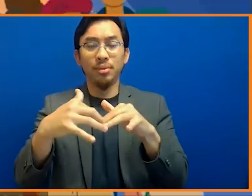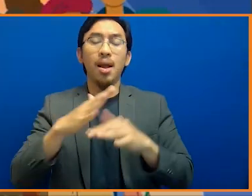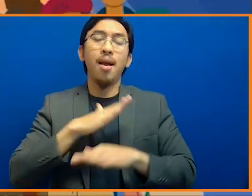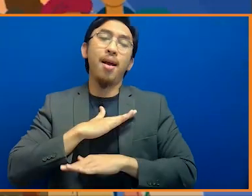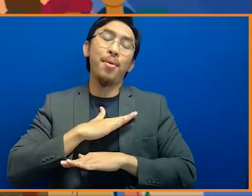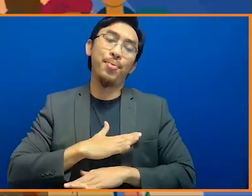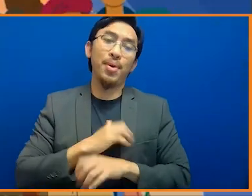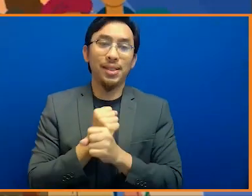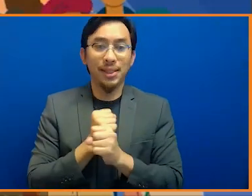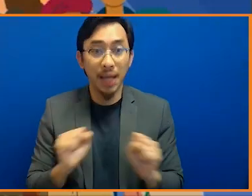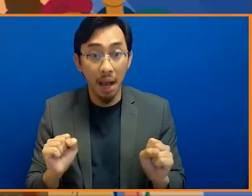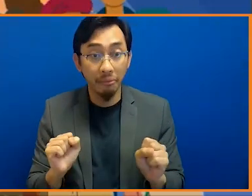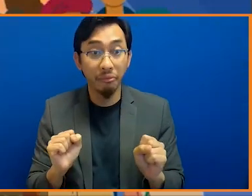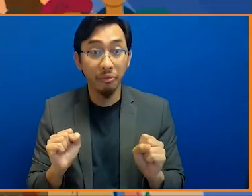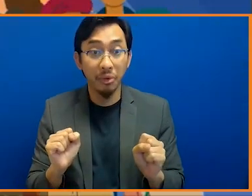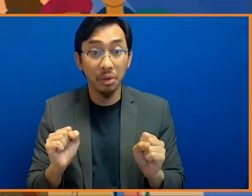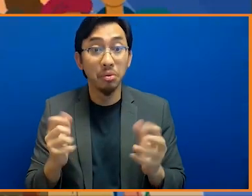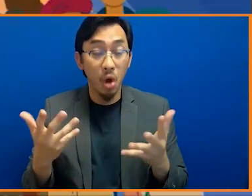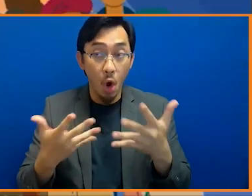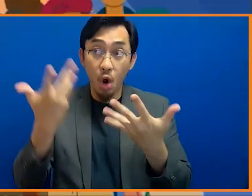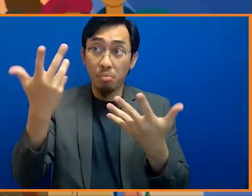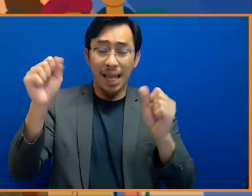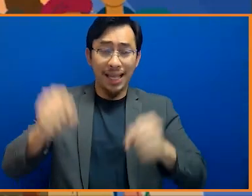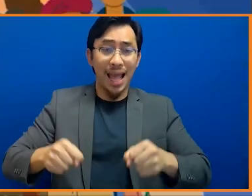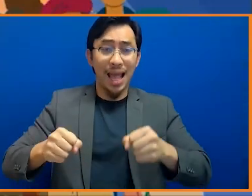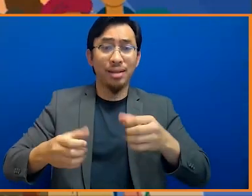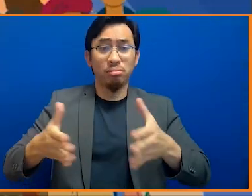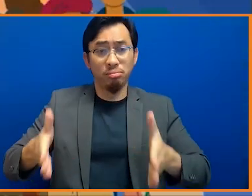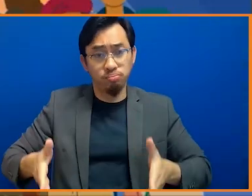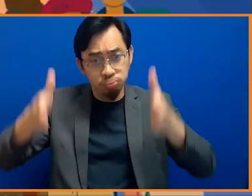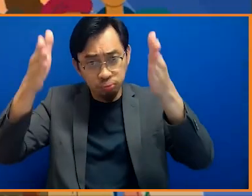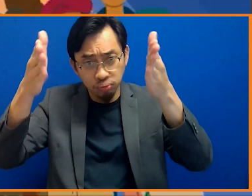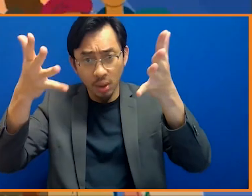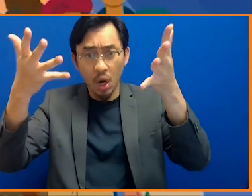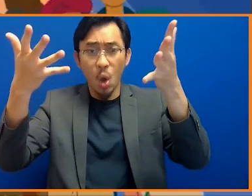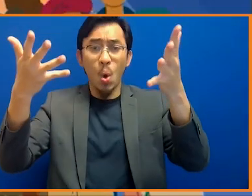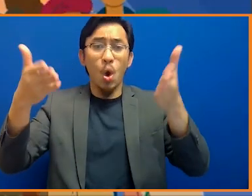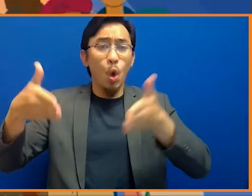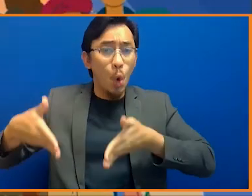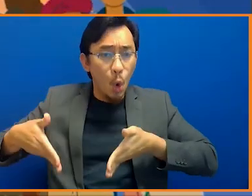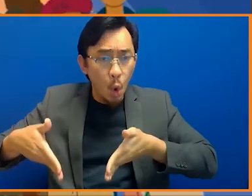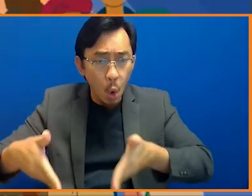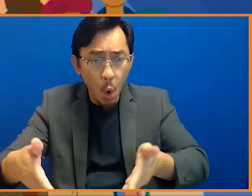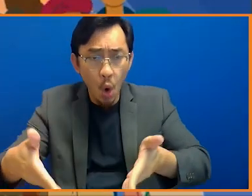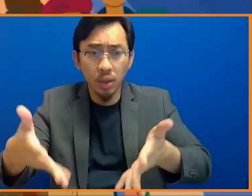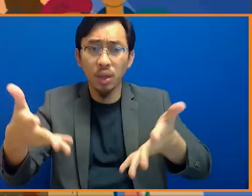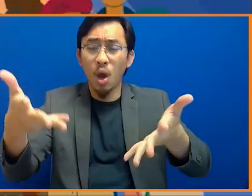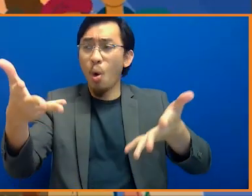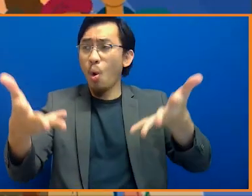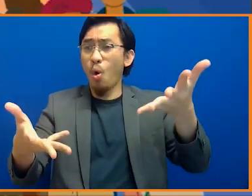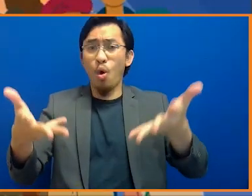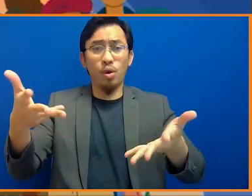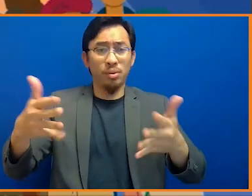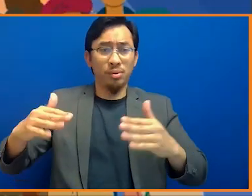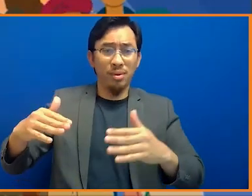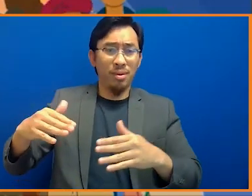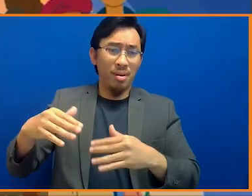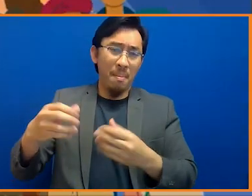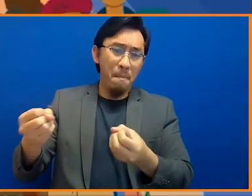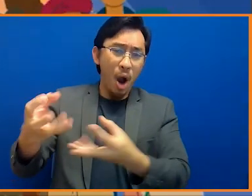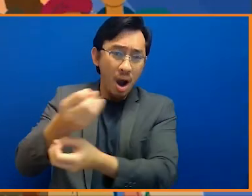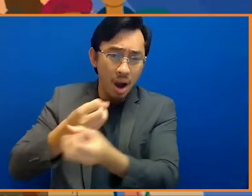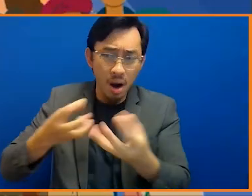higher ground like hills or elevated road, for example, or elevated